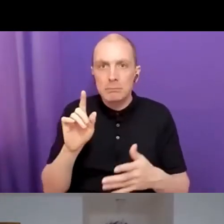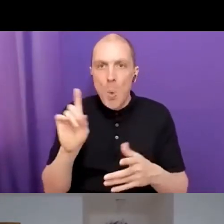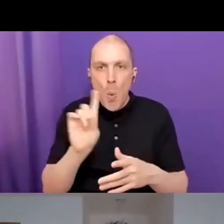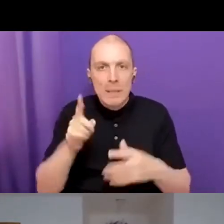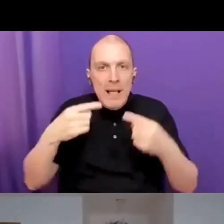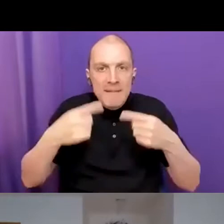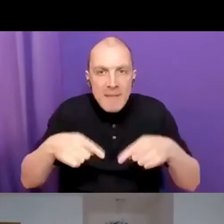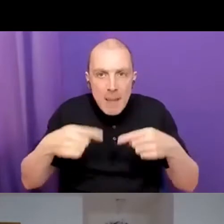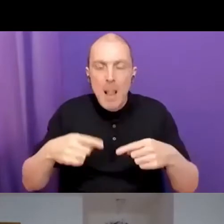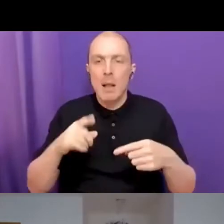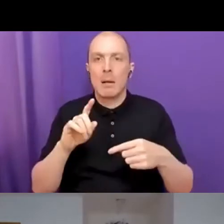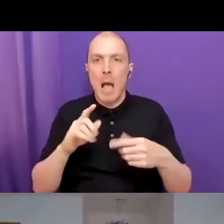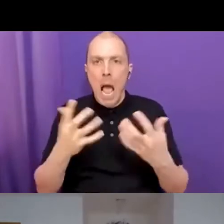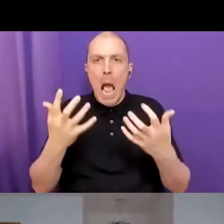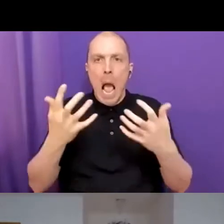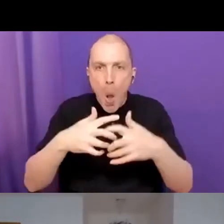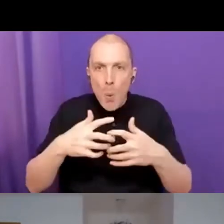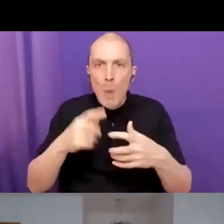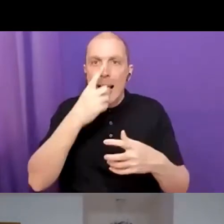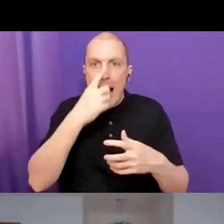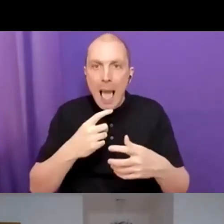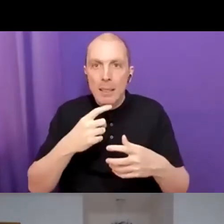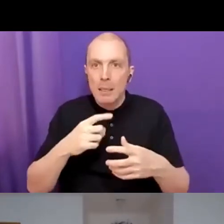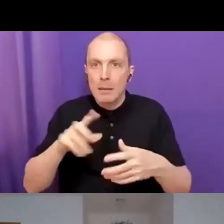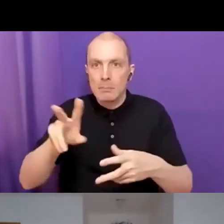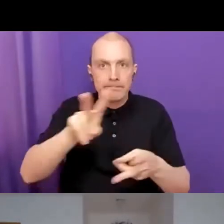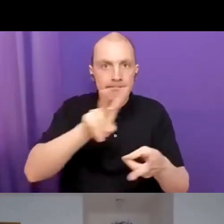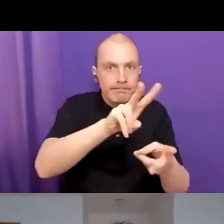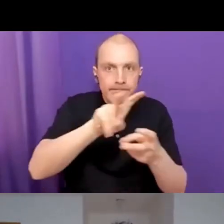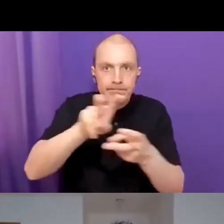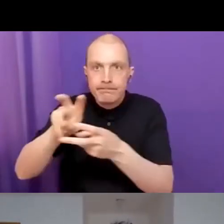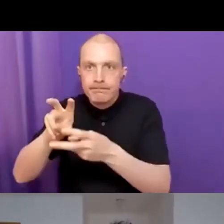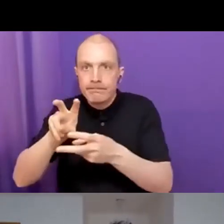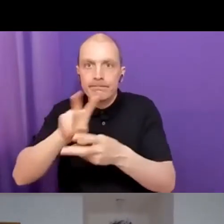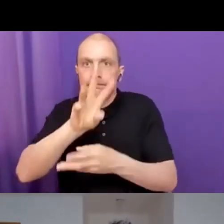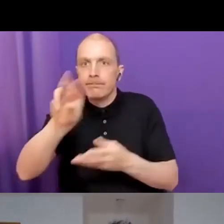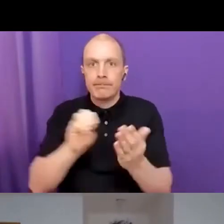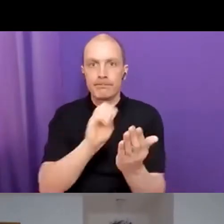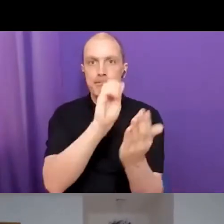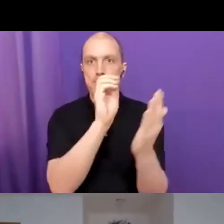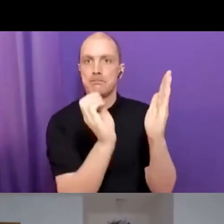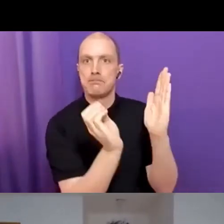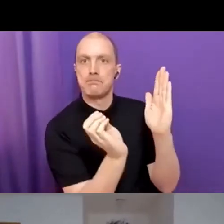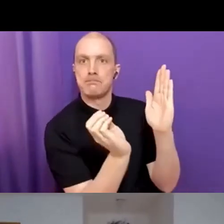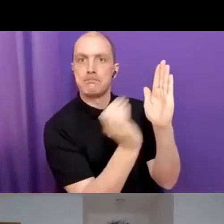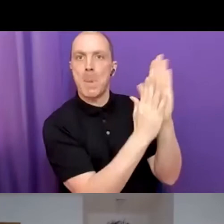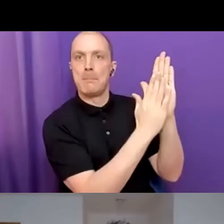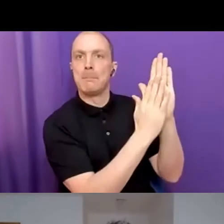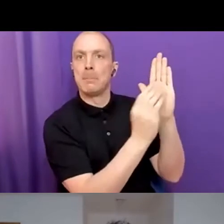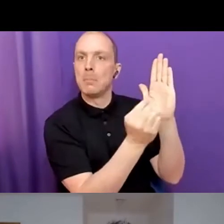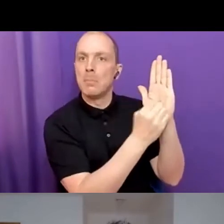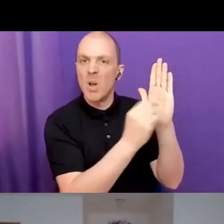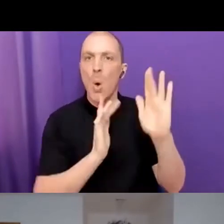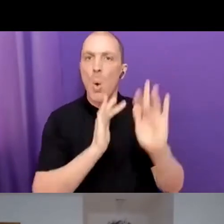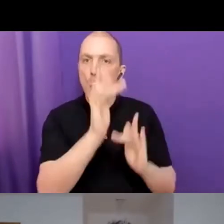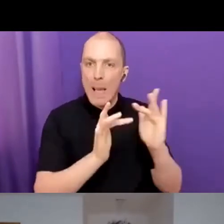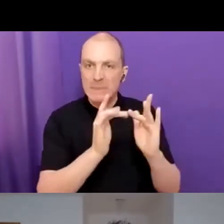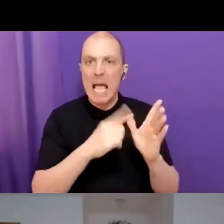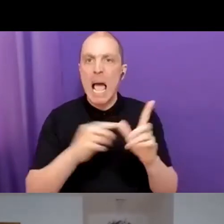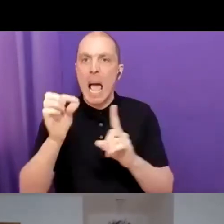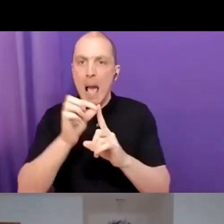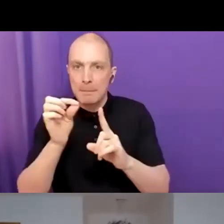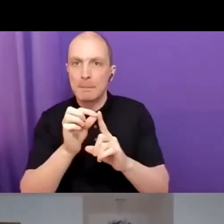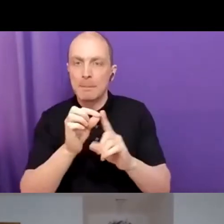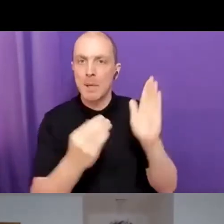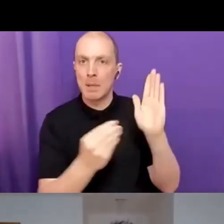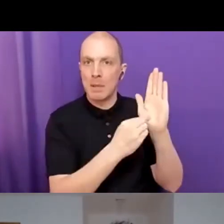and how we can best present it, putting it into use for you on the Traveline Scotland website and app, as well as to provide it to others